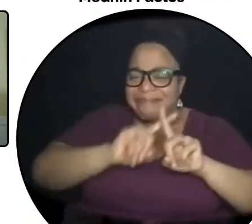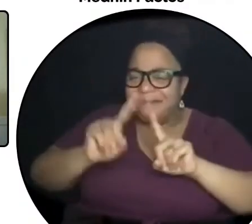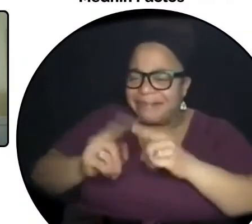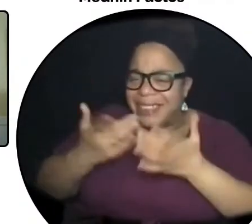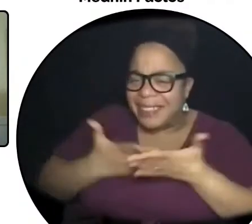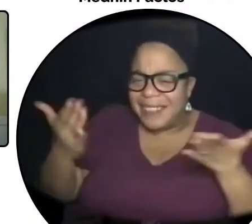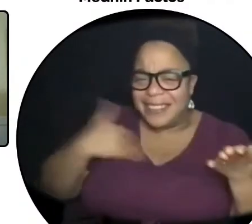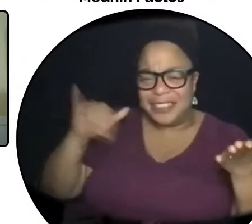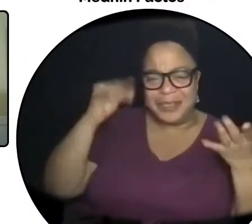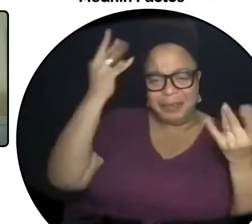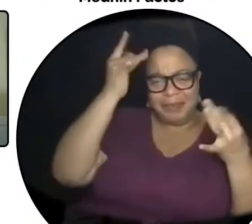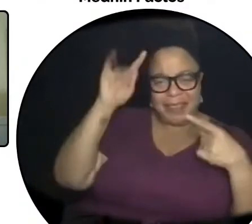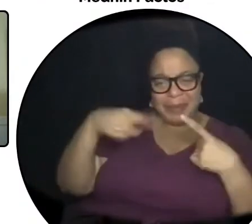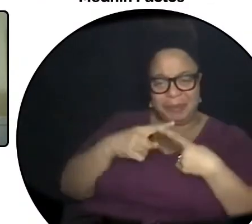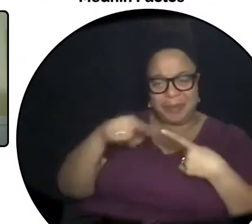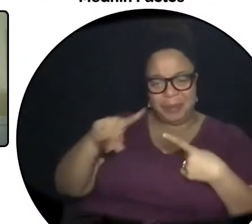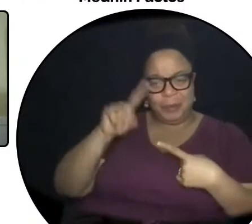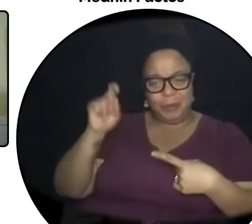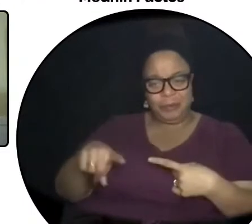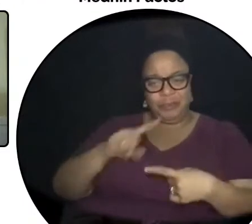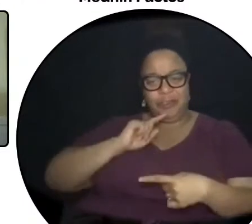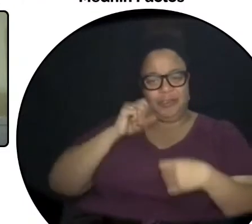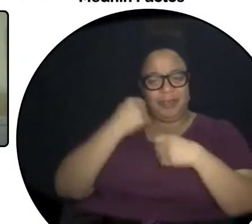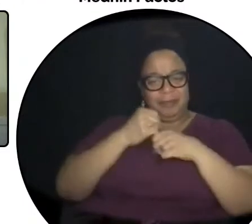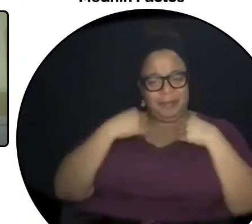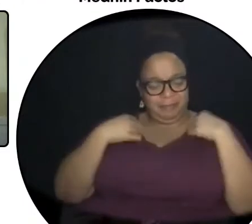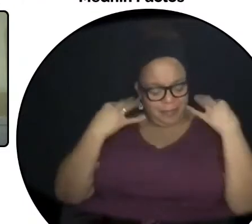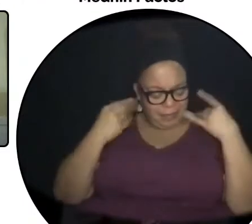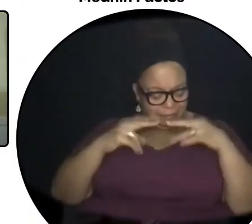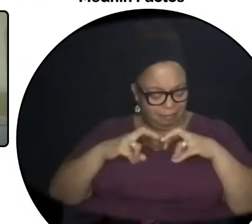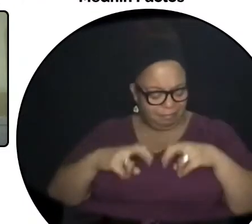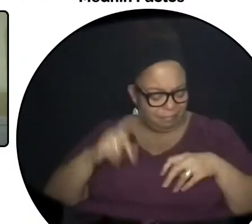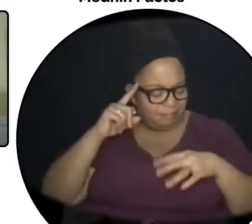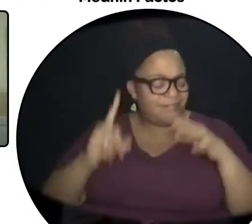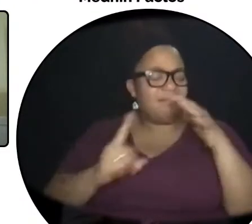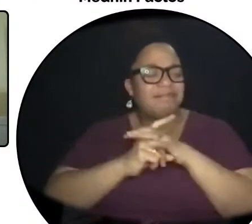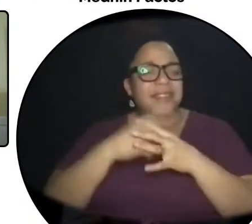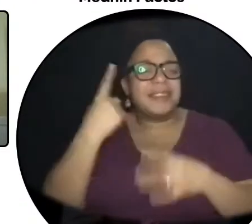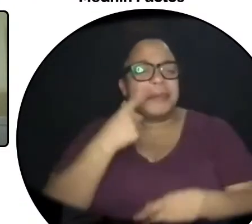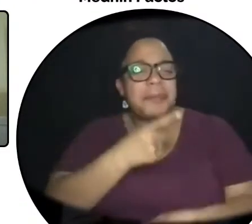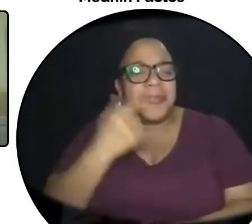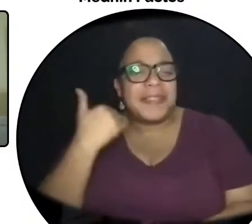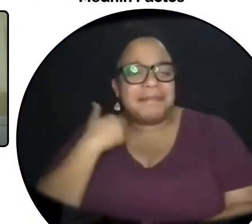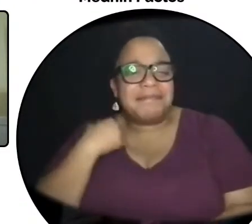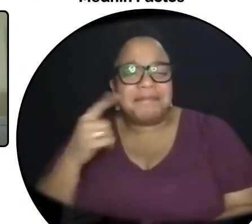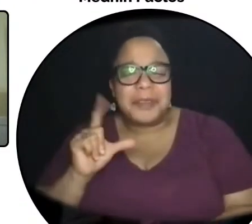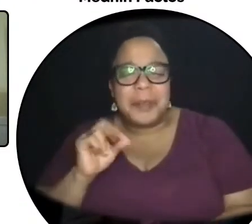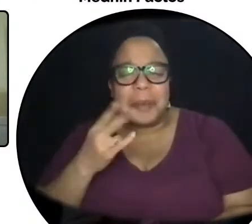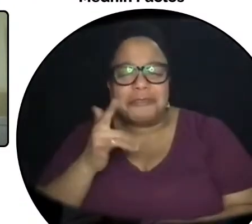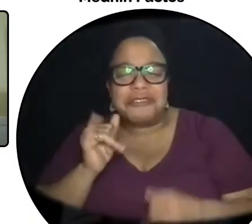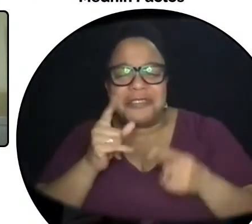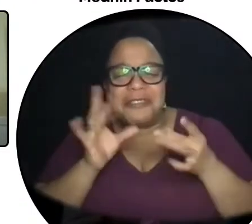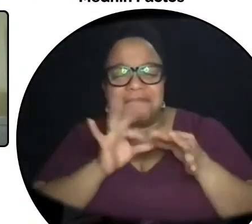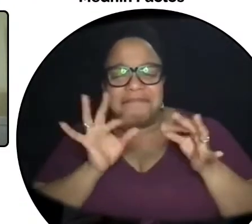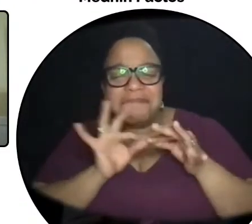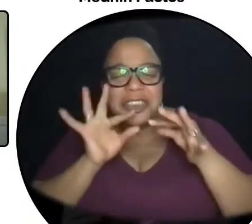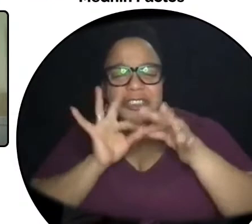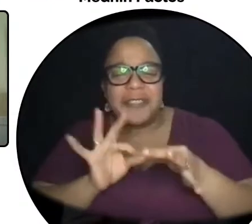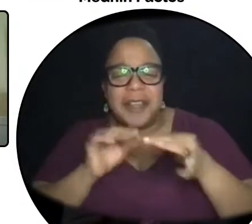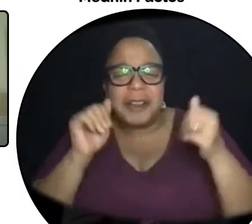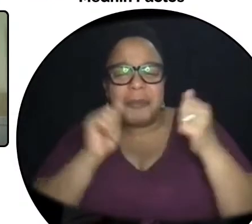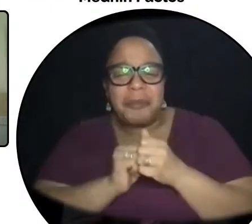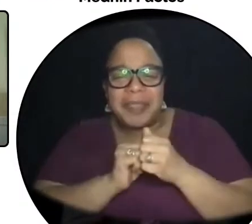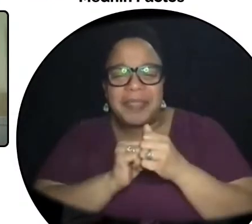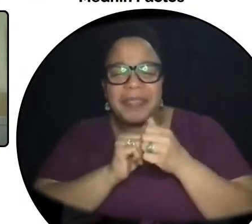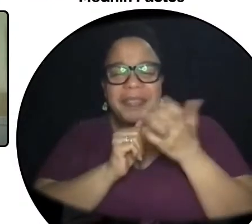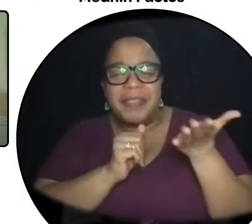we continue to replicate these oppressive models, even sometimes in the ways we organize, is